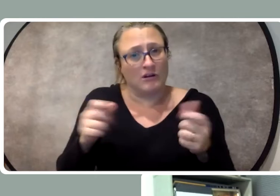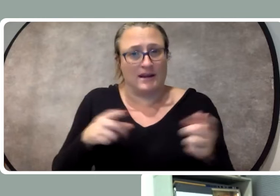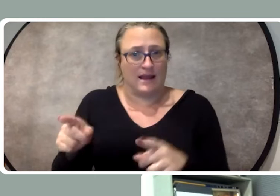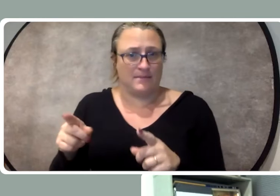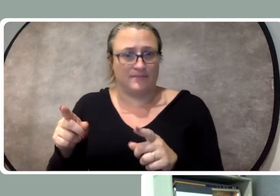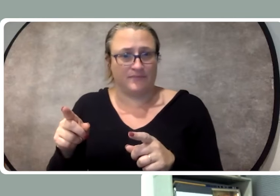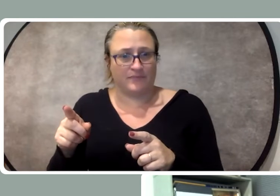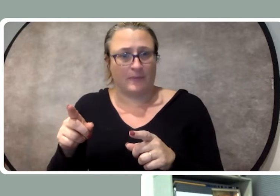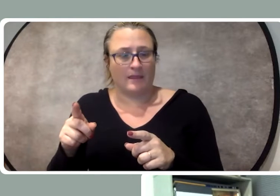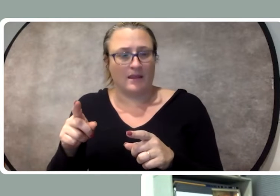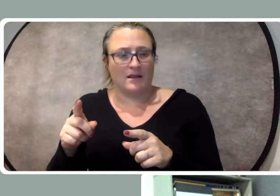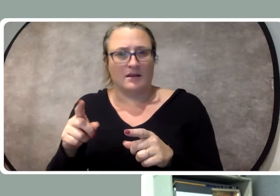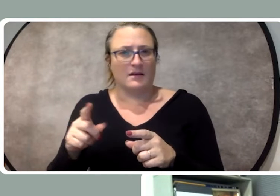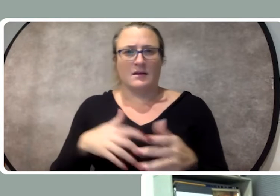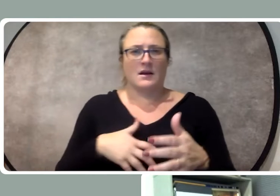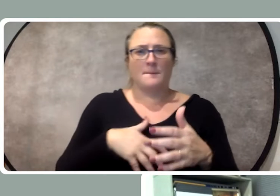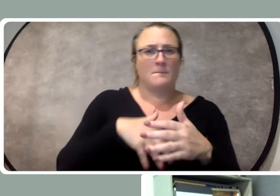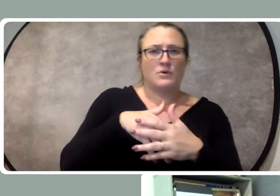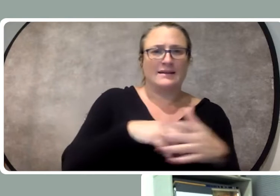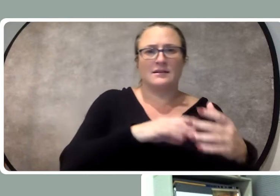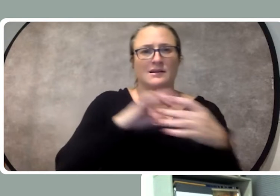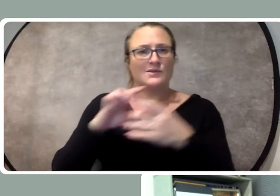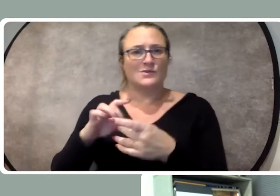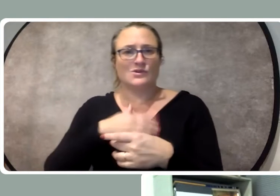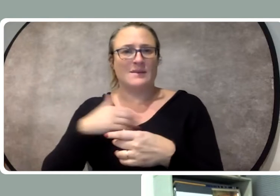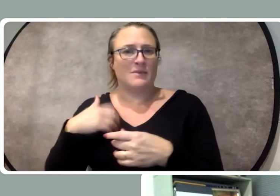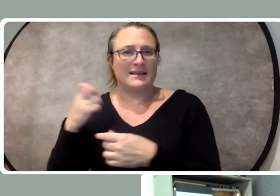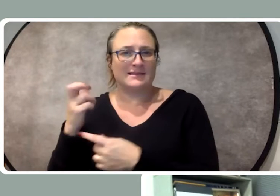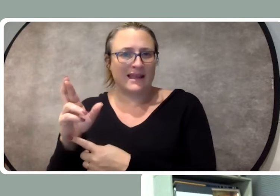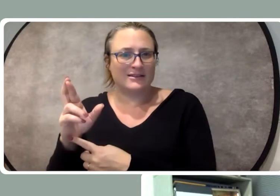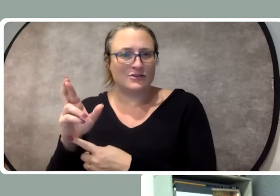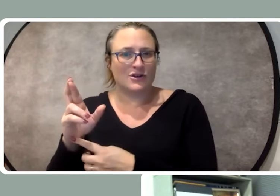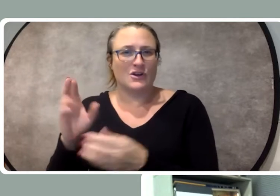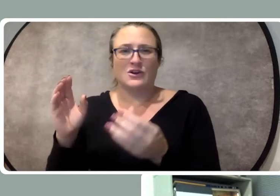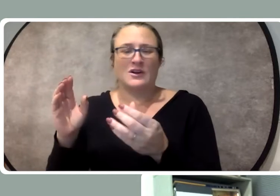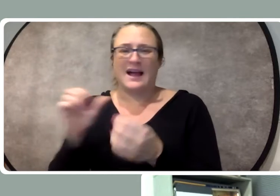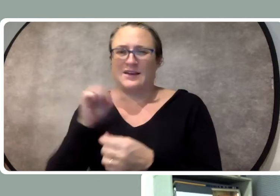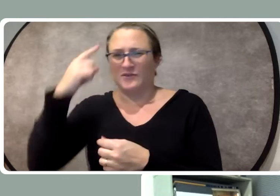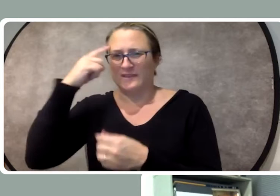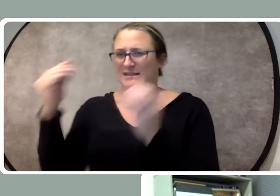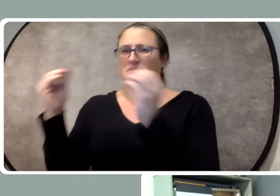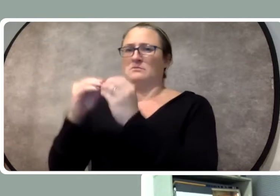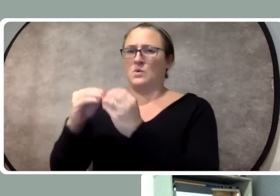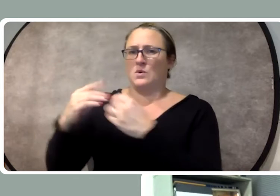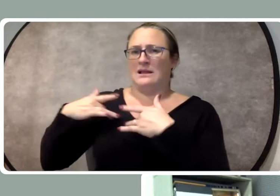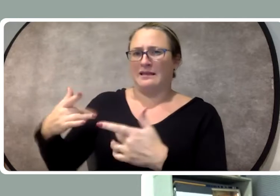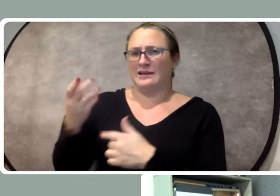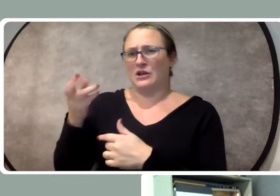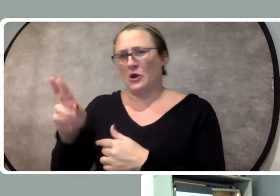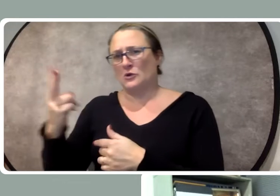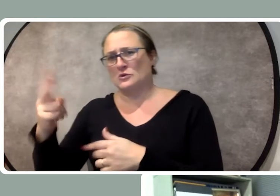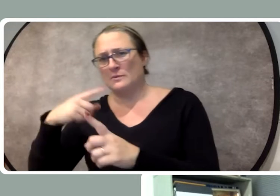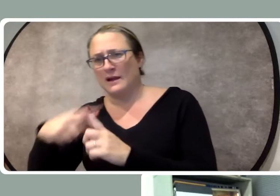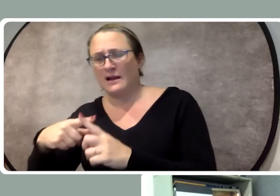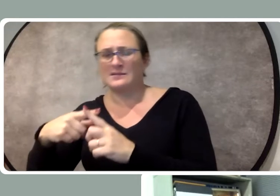a pregnancy-associated breast cancer is more likely to be triple negative or HER2 positive or